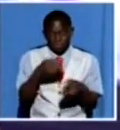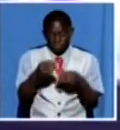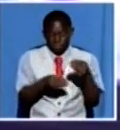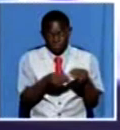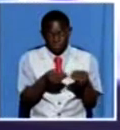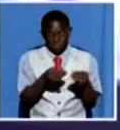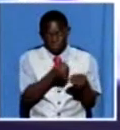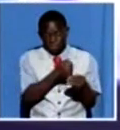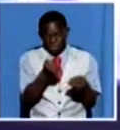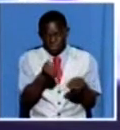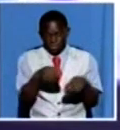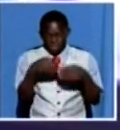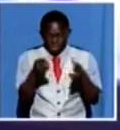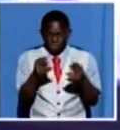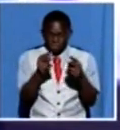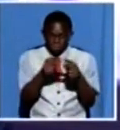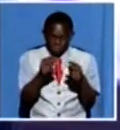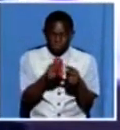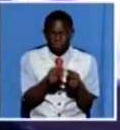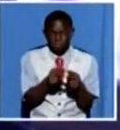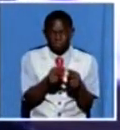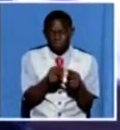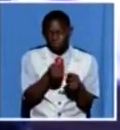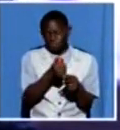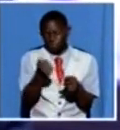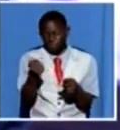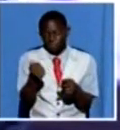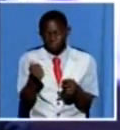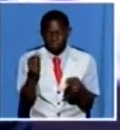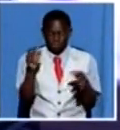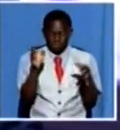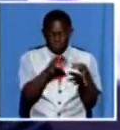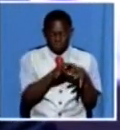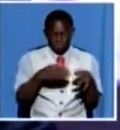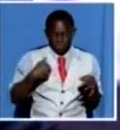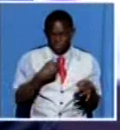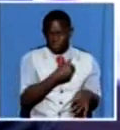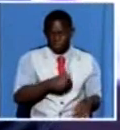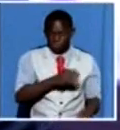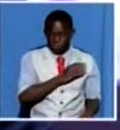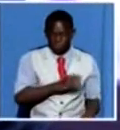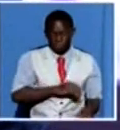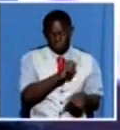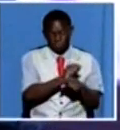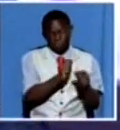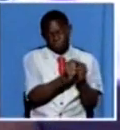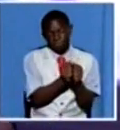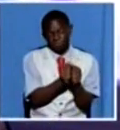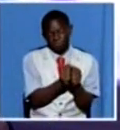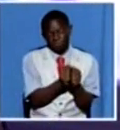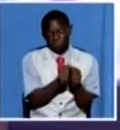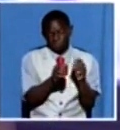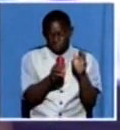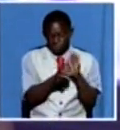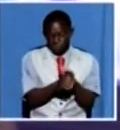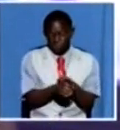Others will go back to the same Chinese and said, no, I don't want to work. I want money. If it is a subcontracting for 5 million kwacha, give